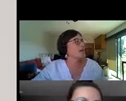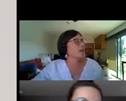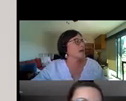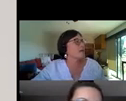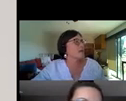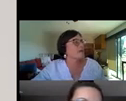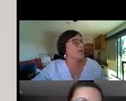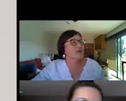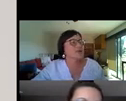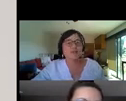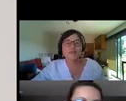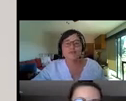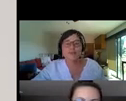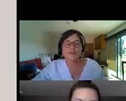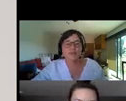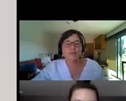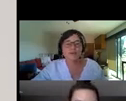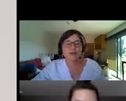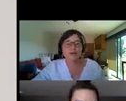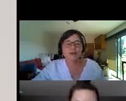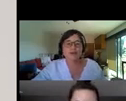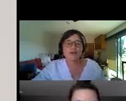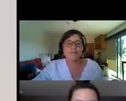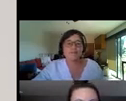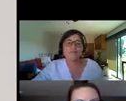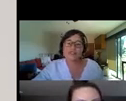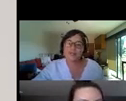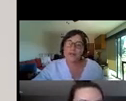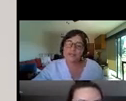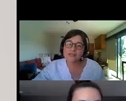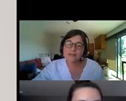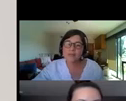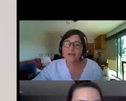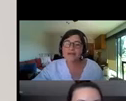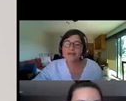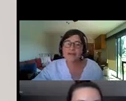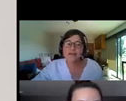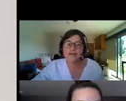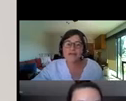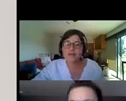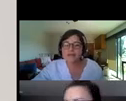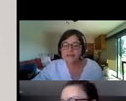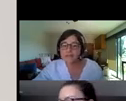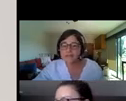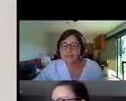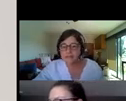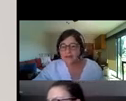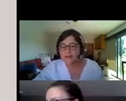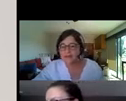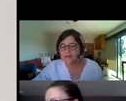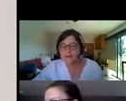at the usage of these terms across different generations, because as you can see from